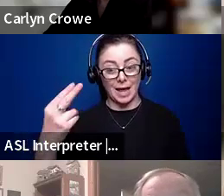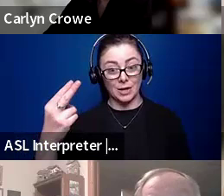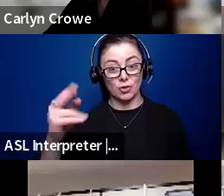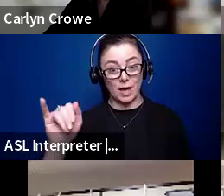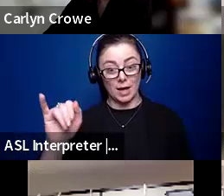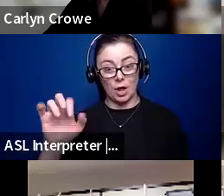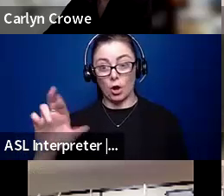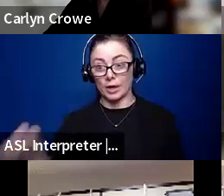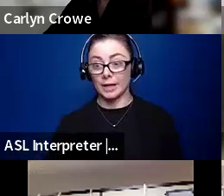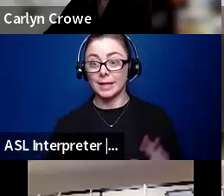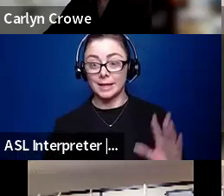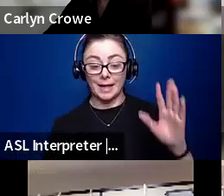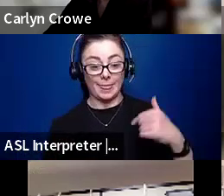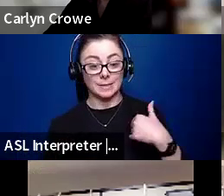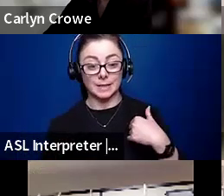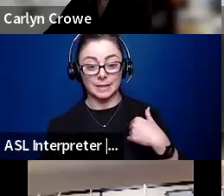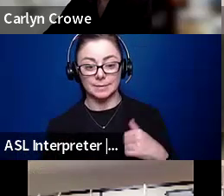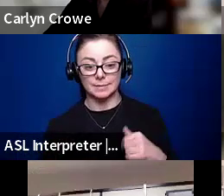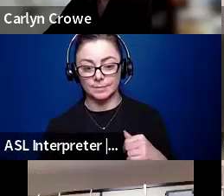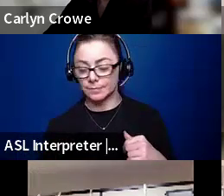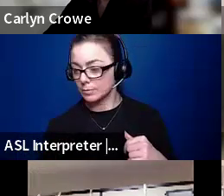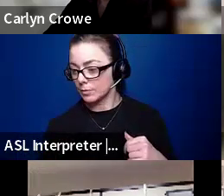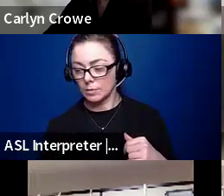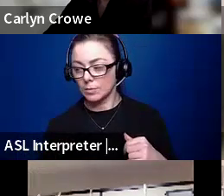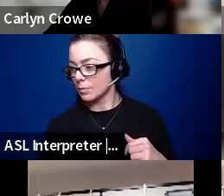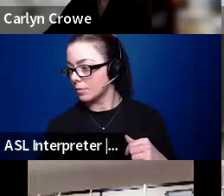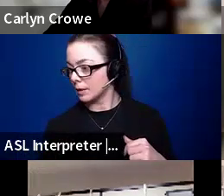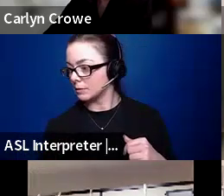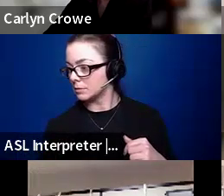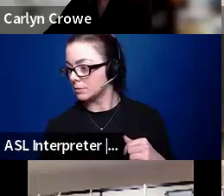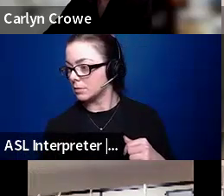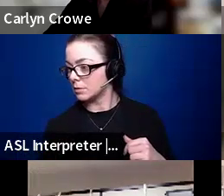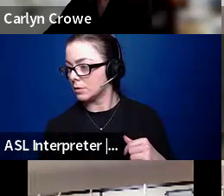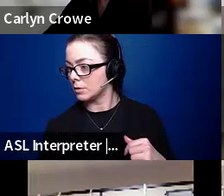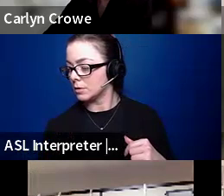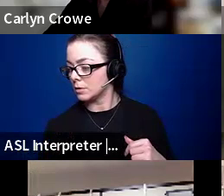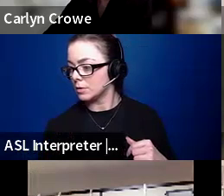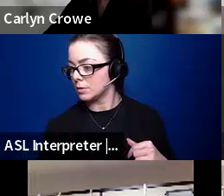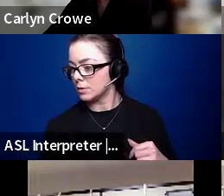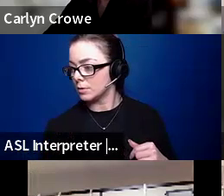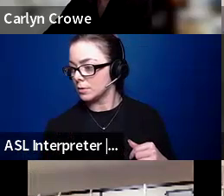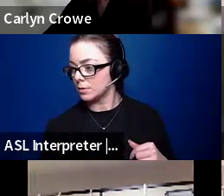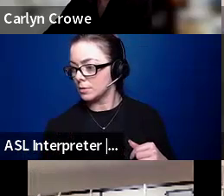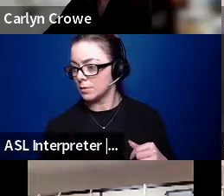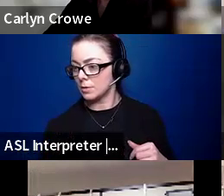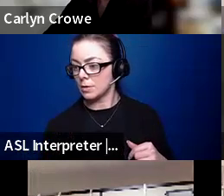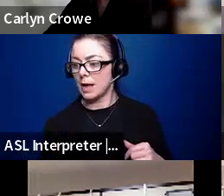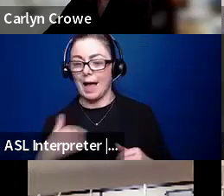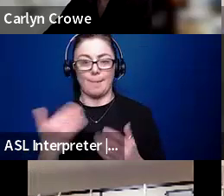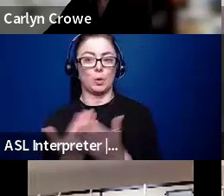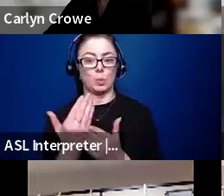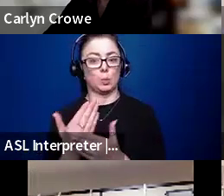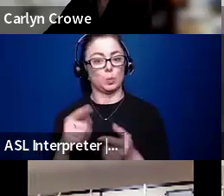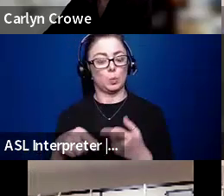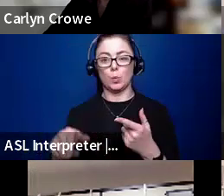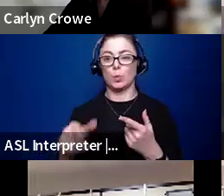H-A-I-R-E. Hi, that's me. Hi. So I am new to this whole special needs mama thing. I'm a teacher. I